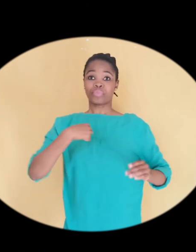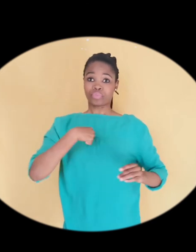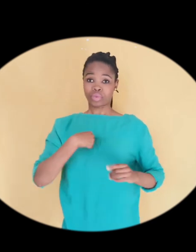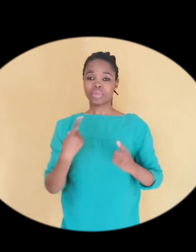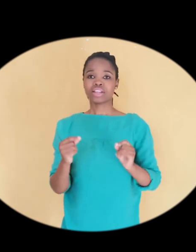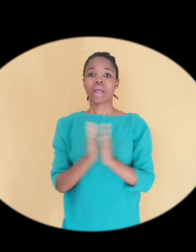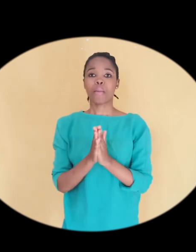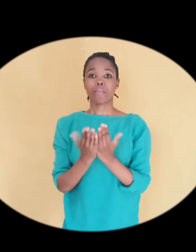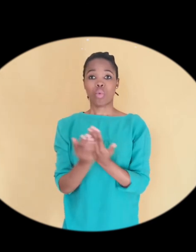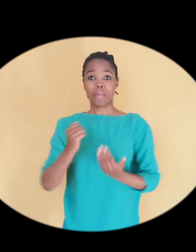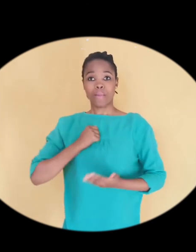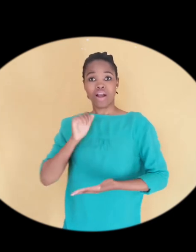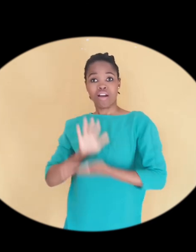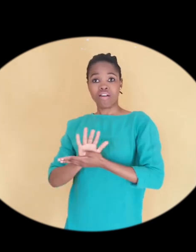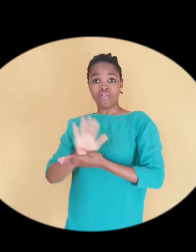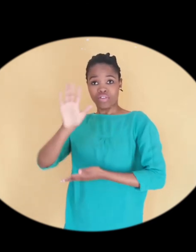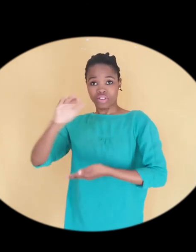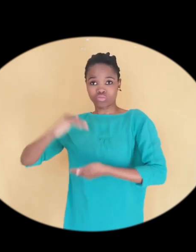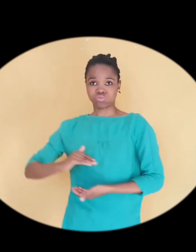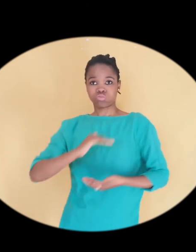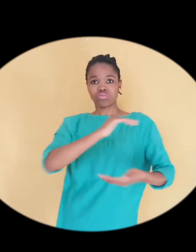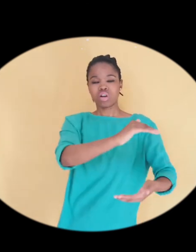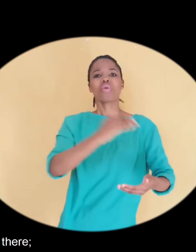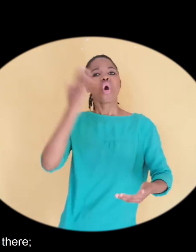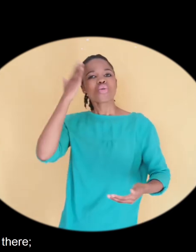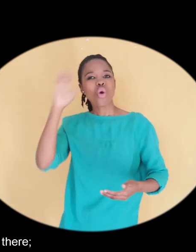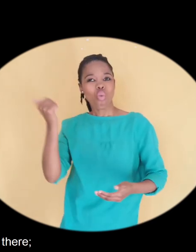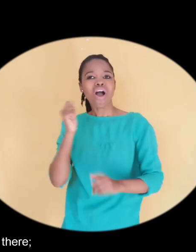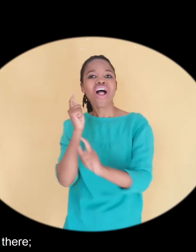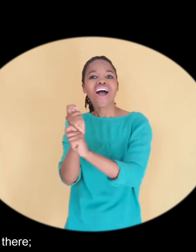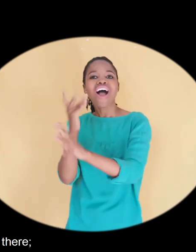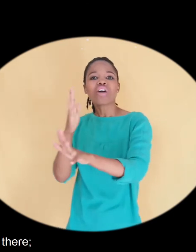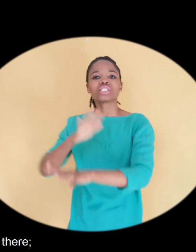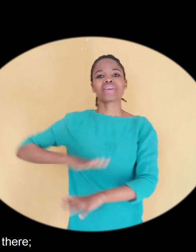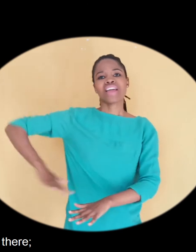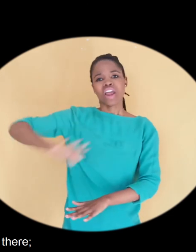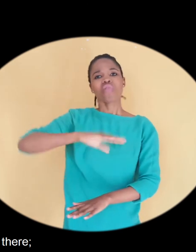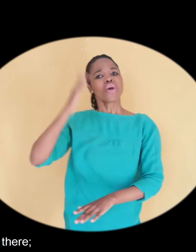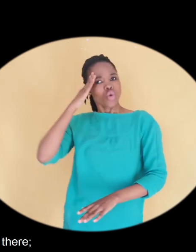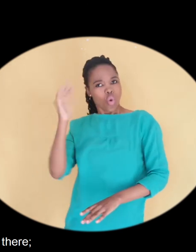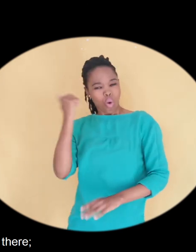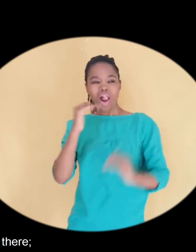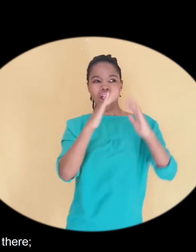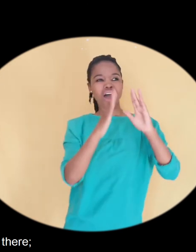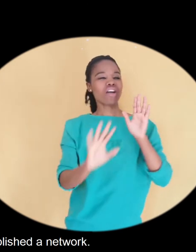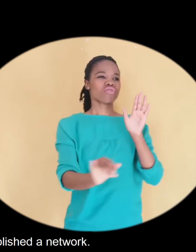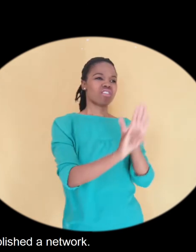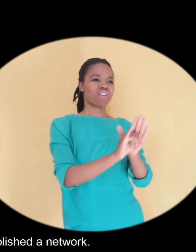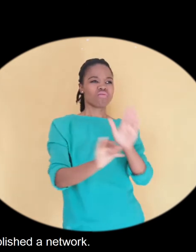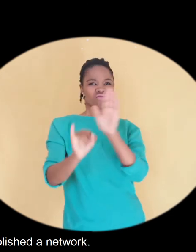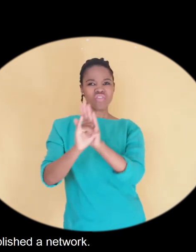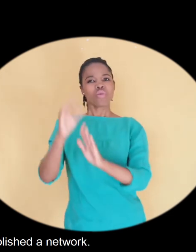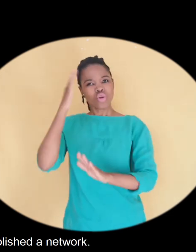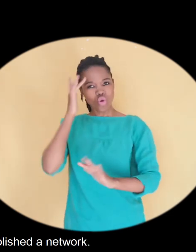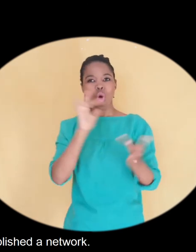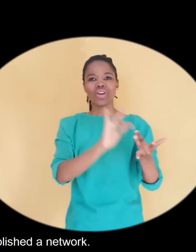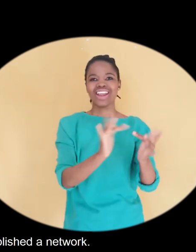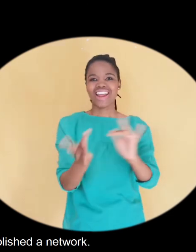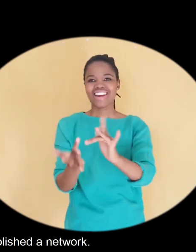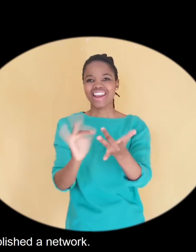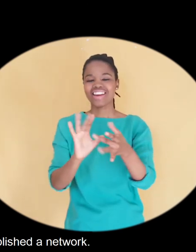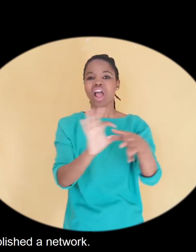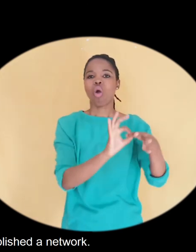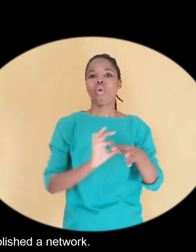books, go out into Elokshini. They know who reads there. I don't know who reads there, right? Oh, so you already established a